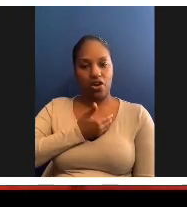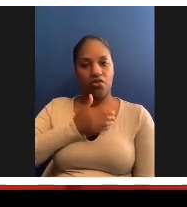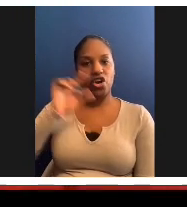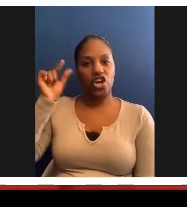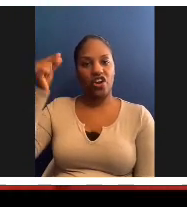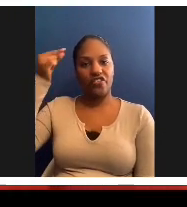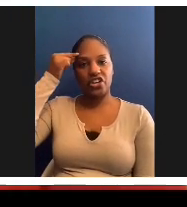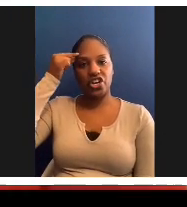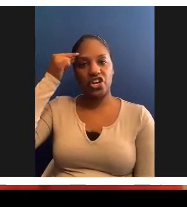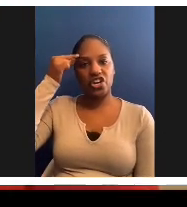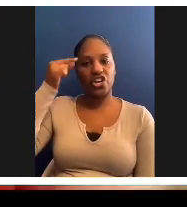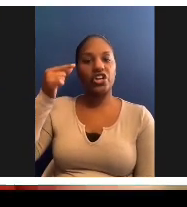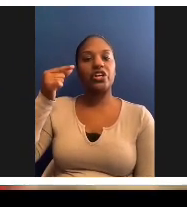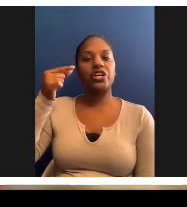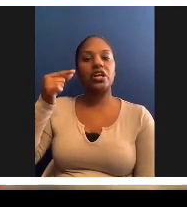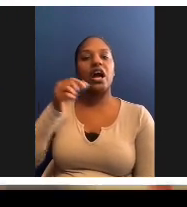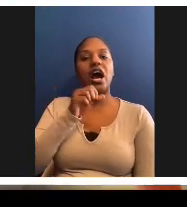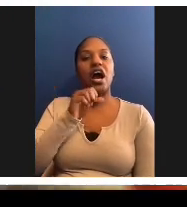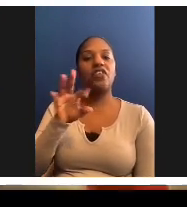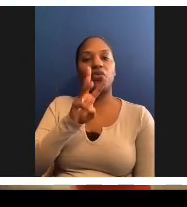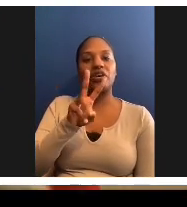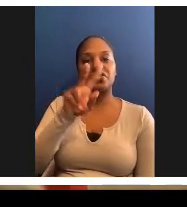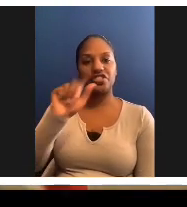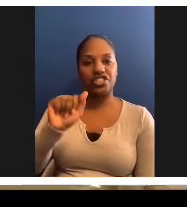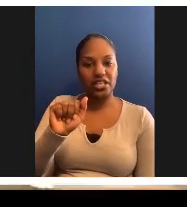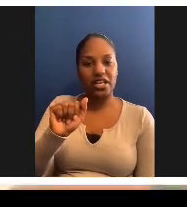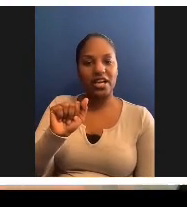Jim Justice.